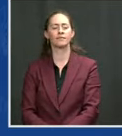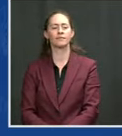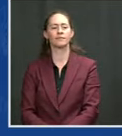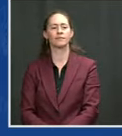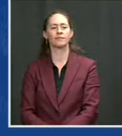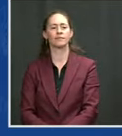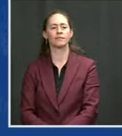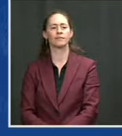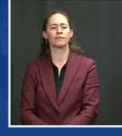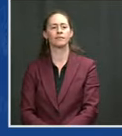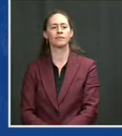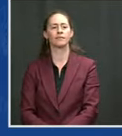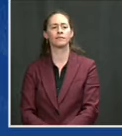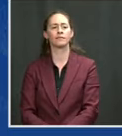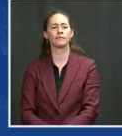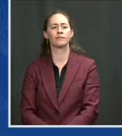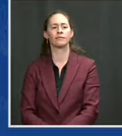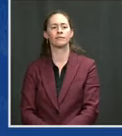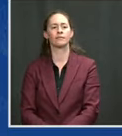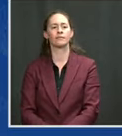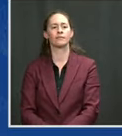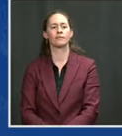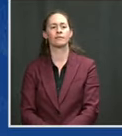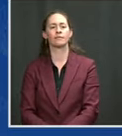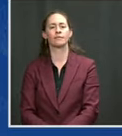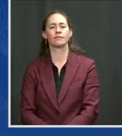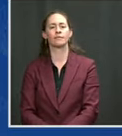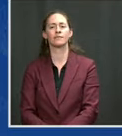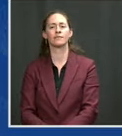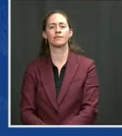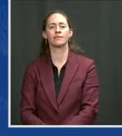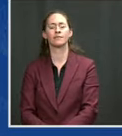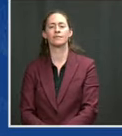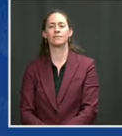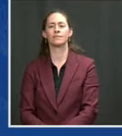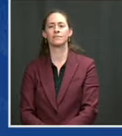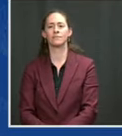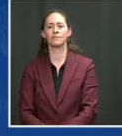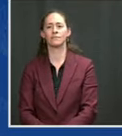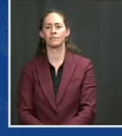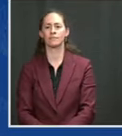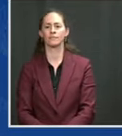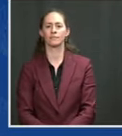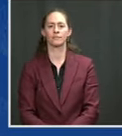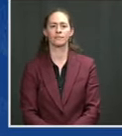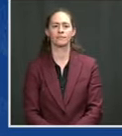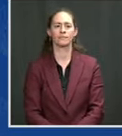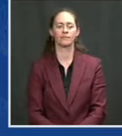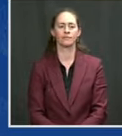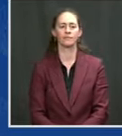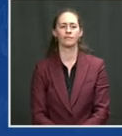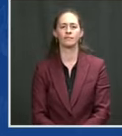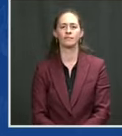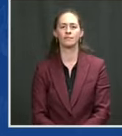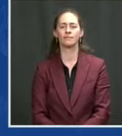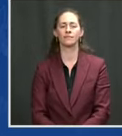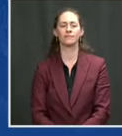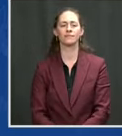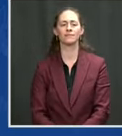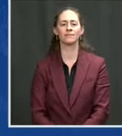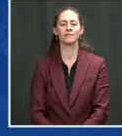equity focused investment. Now, set aside 25% of our vaccines at the very earliest to make sure that we always